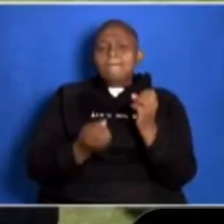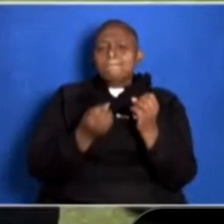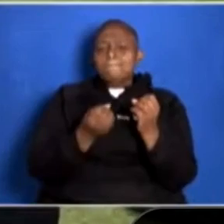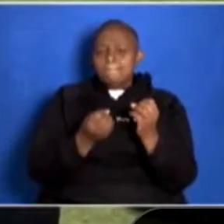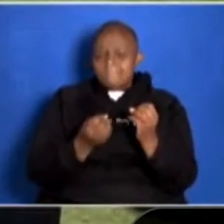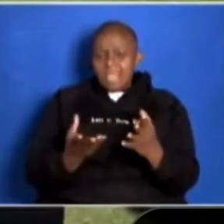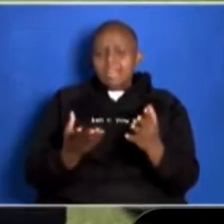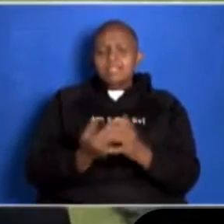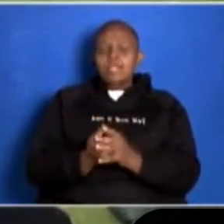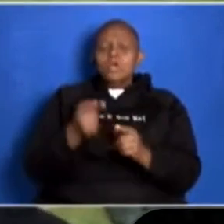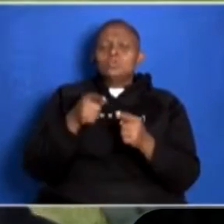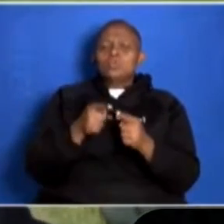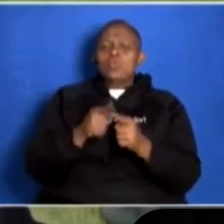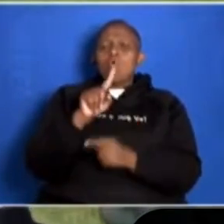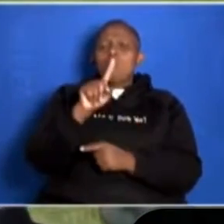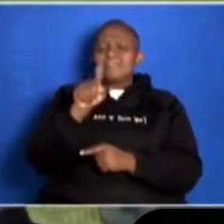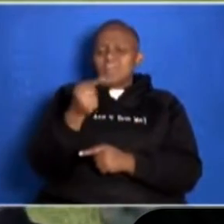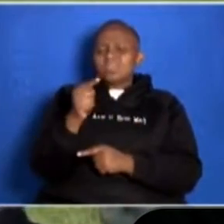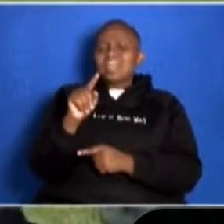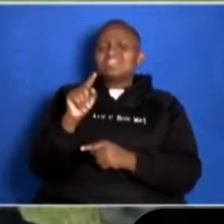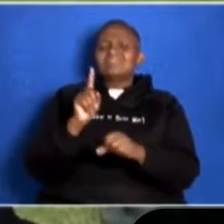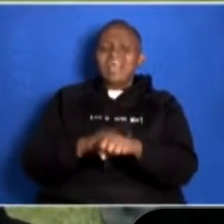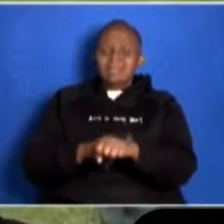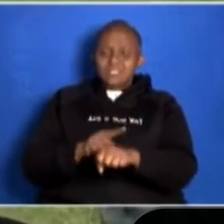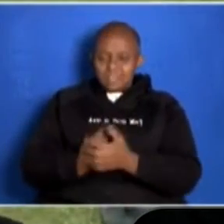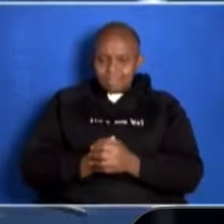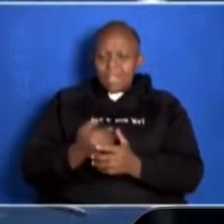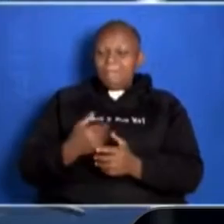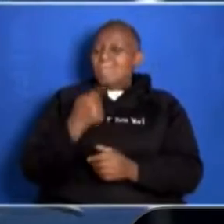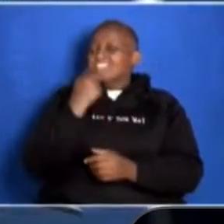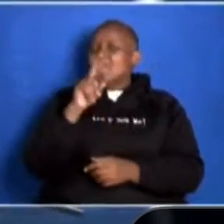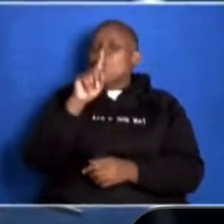It's 1,000 times. I said